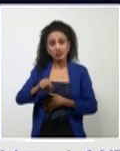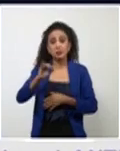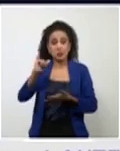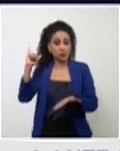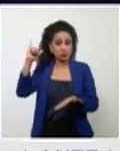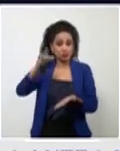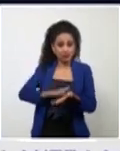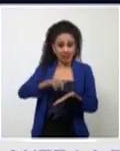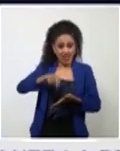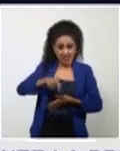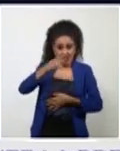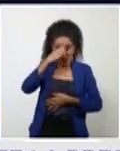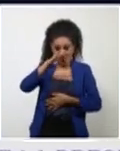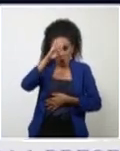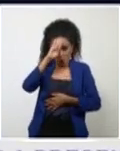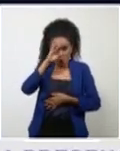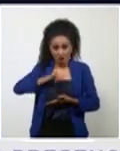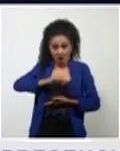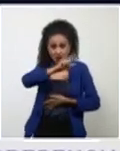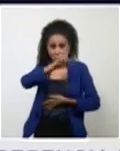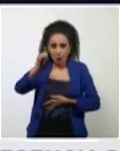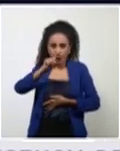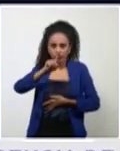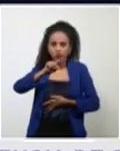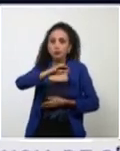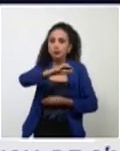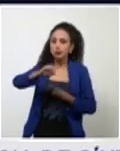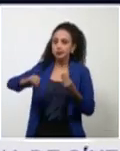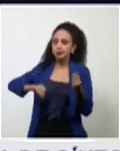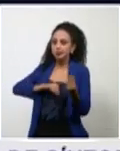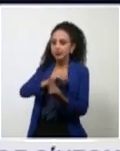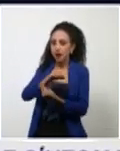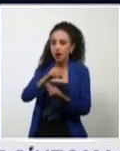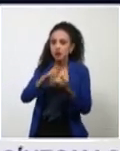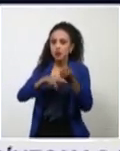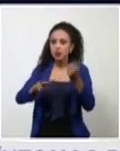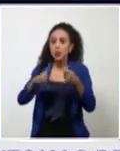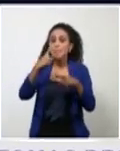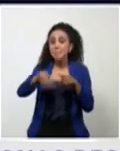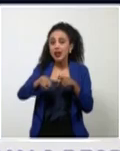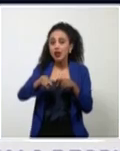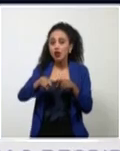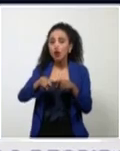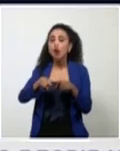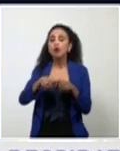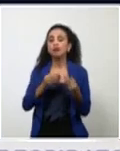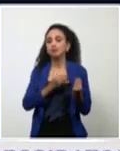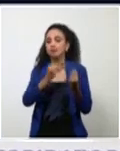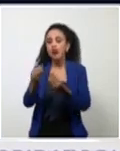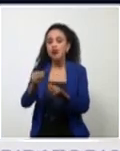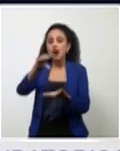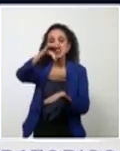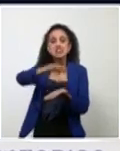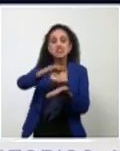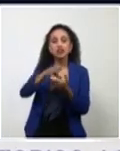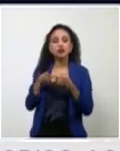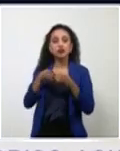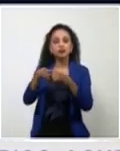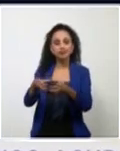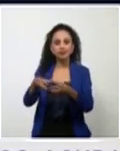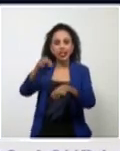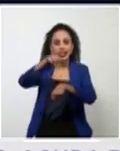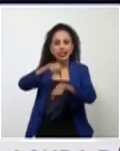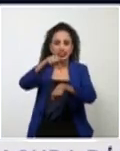arrive from the airport, they are transferred to their territories, but they go to